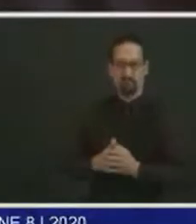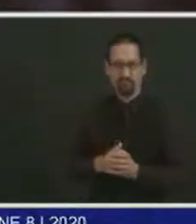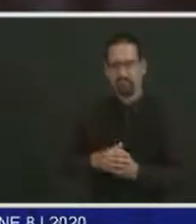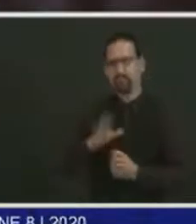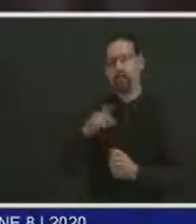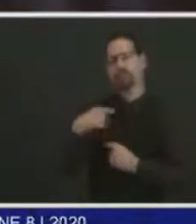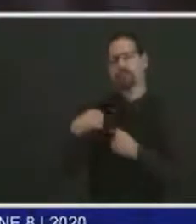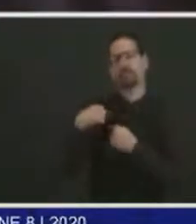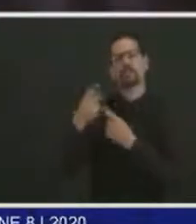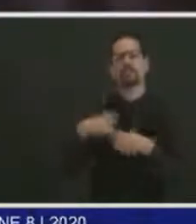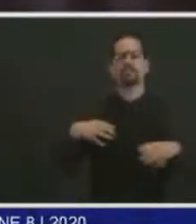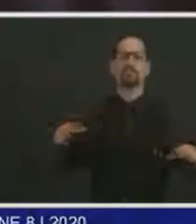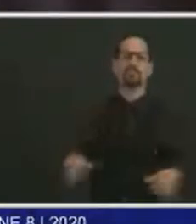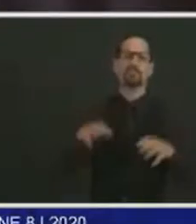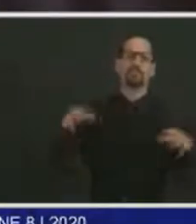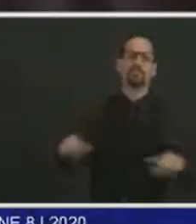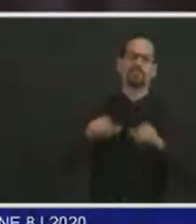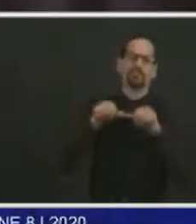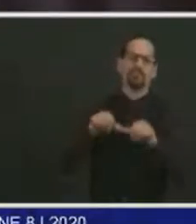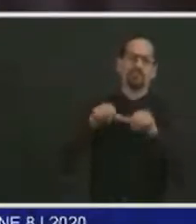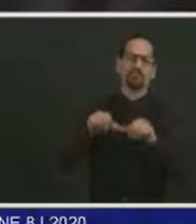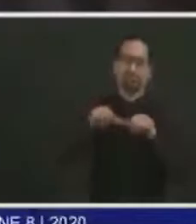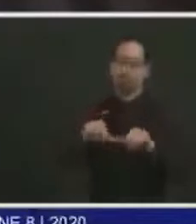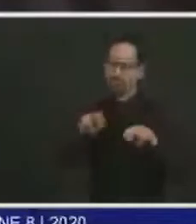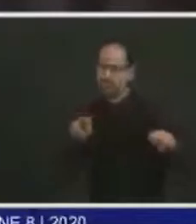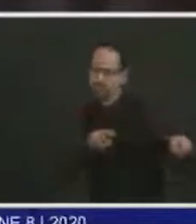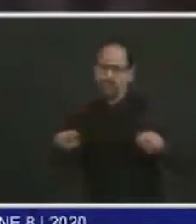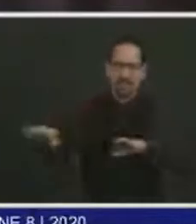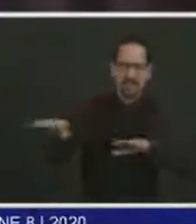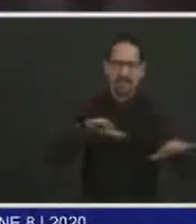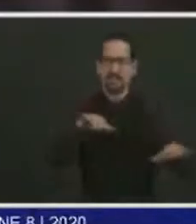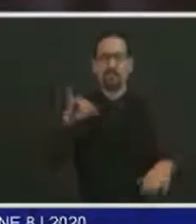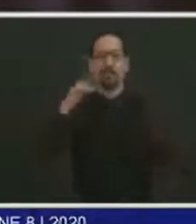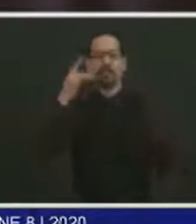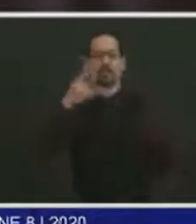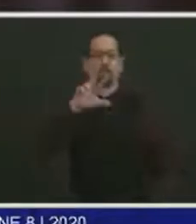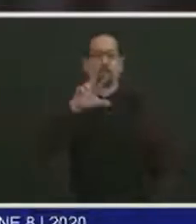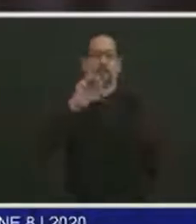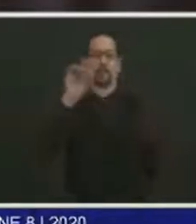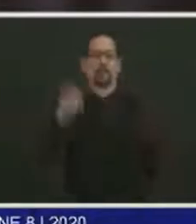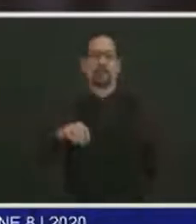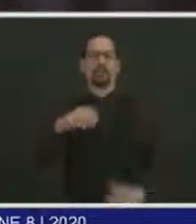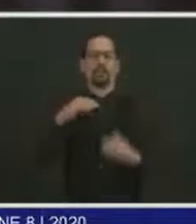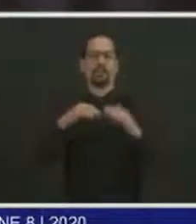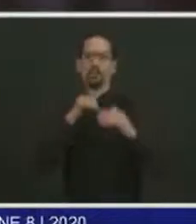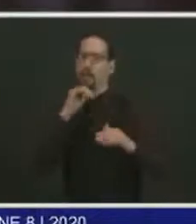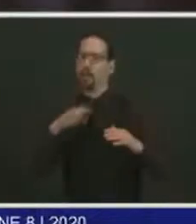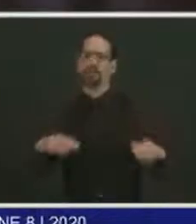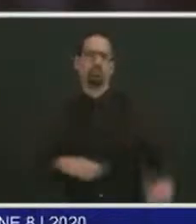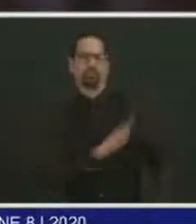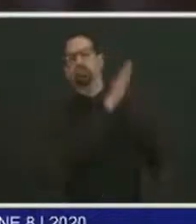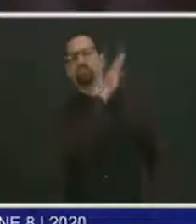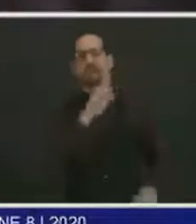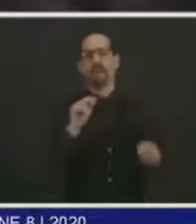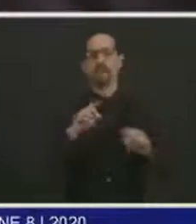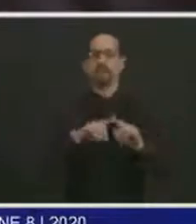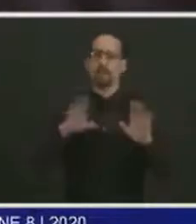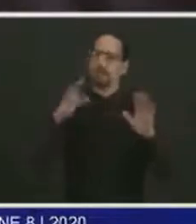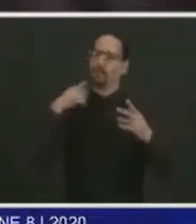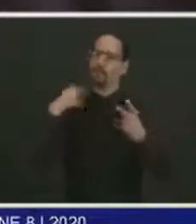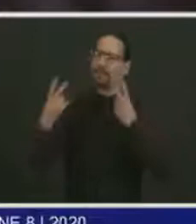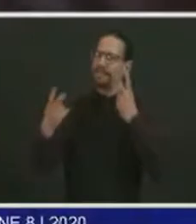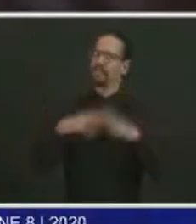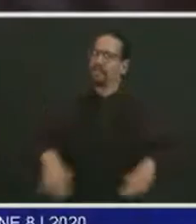hopefully not having as much of a spike because we know 3% were tested. That being said, we do know what we are seeing in